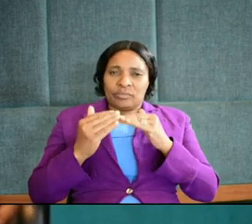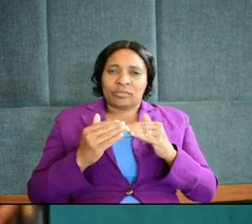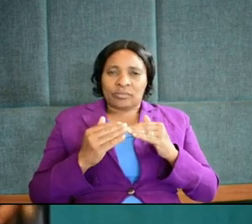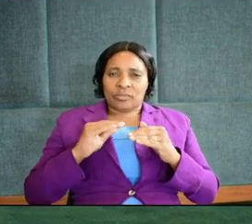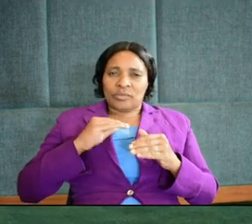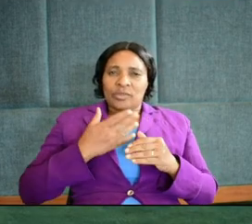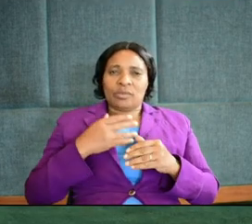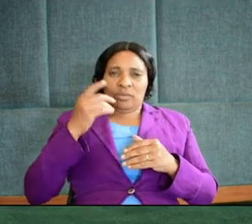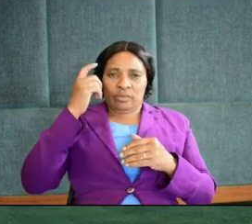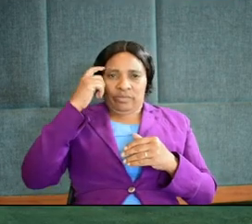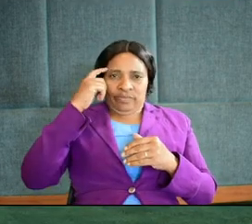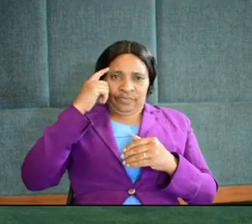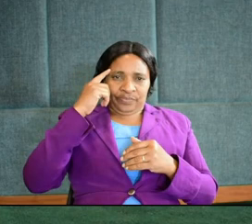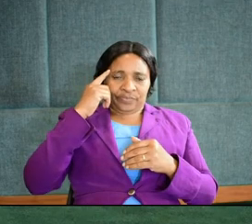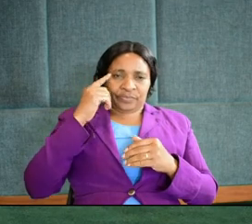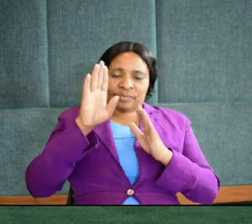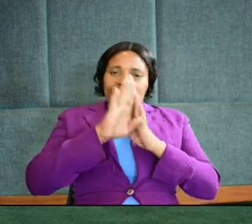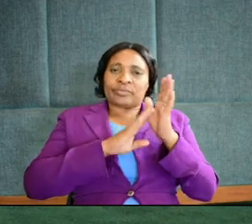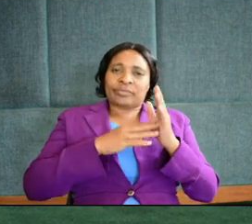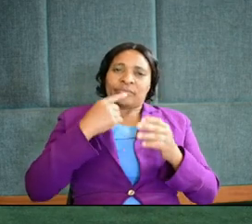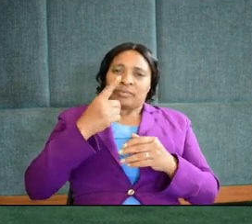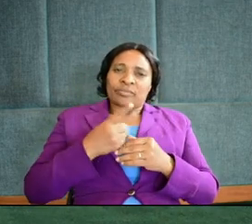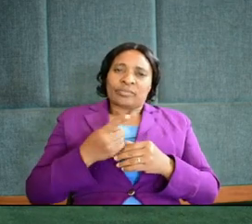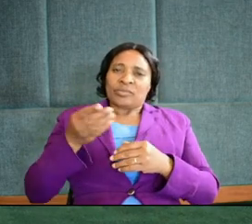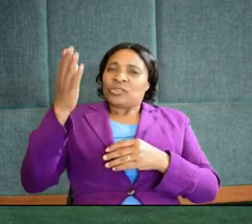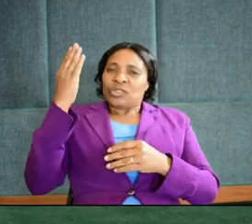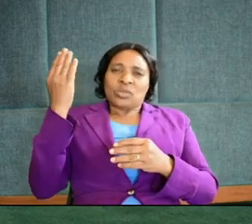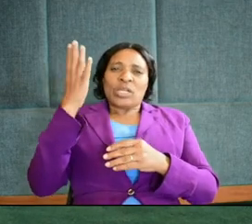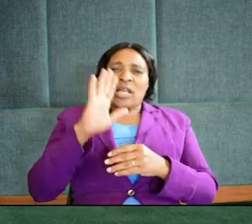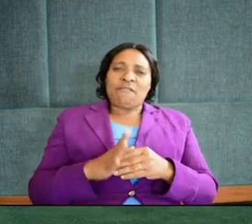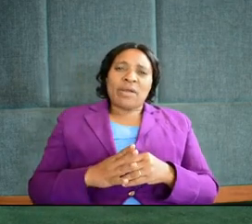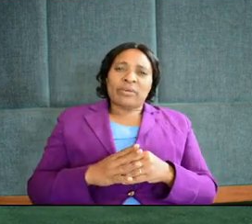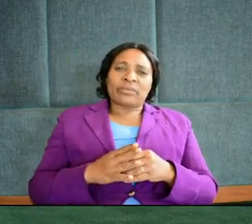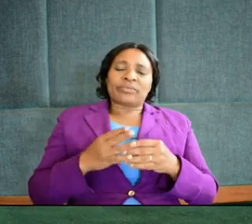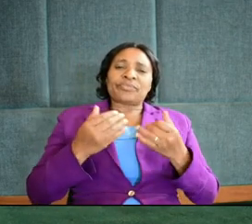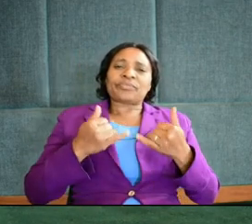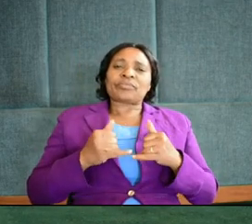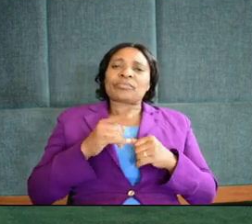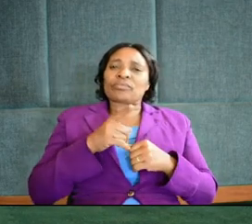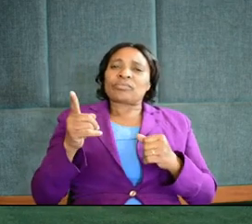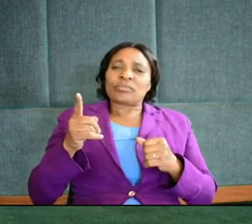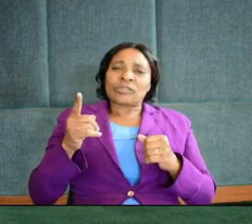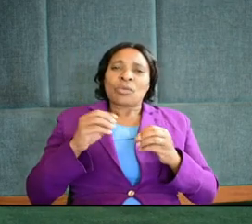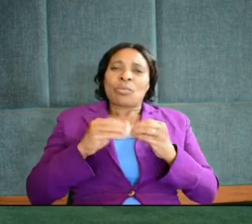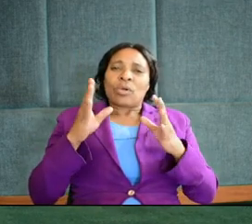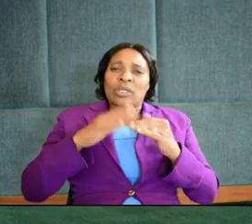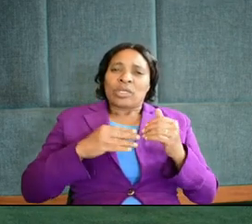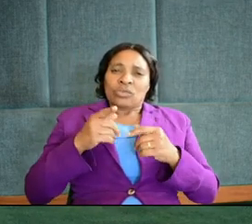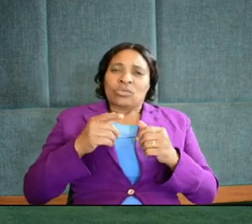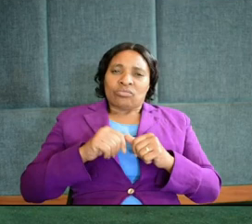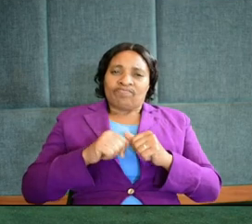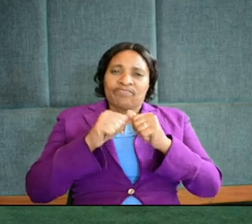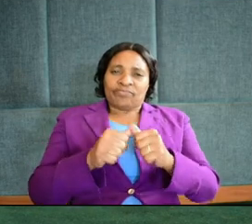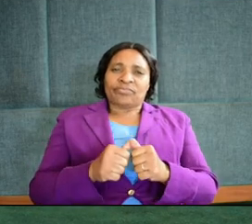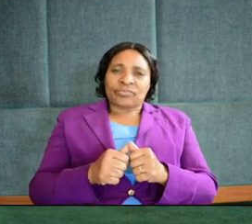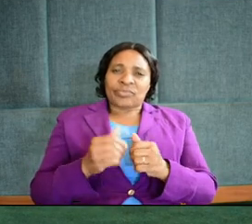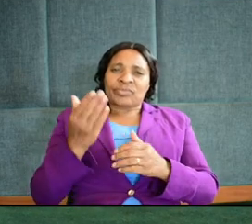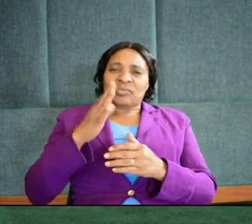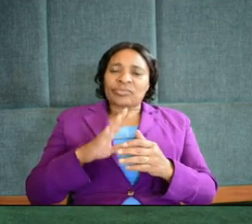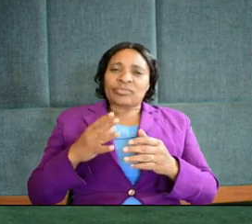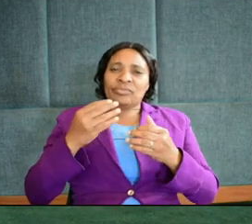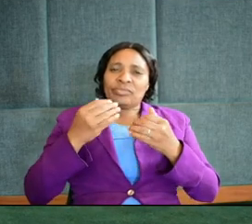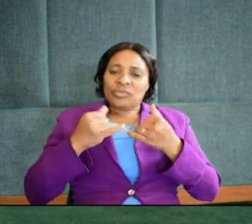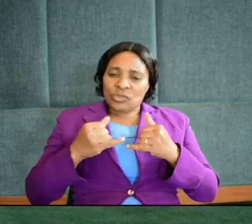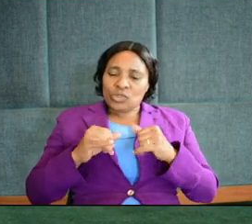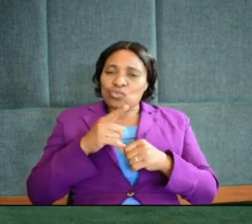to our abilities. Right. The Bible says God will never test you more than you can endure. Yeah. But he will also never test you below what